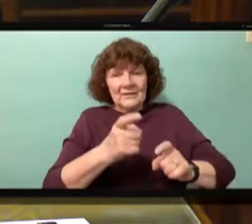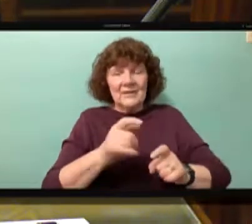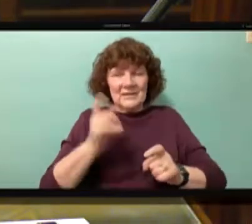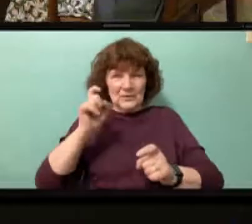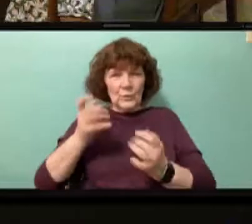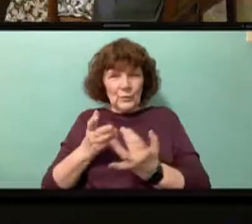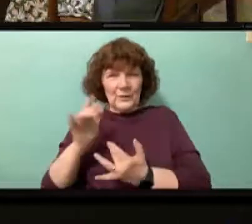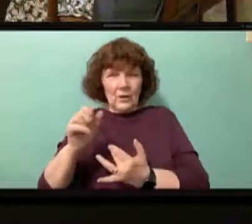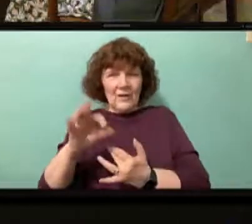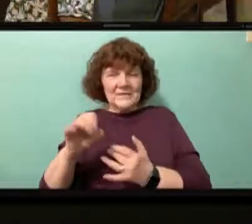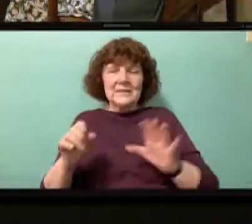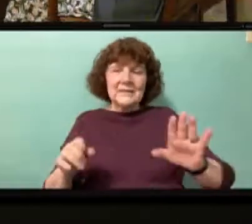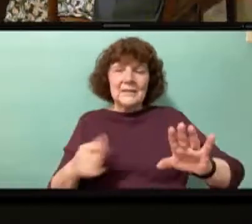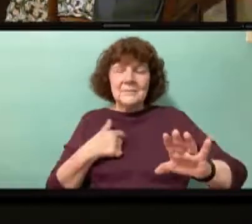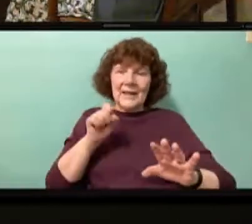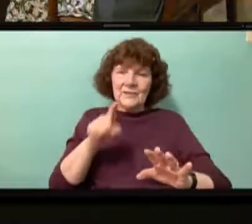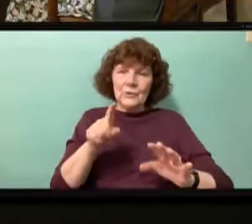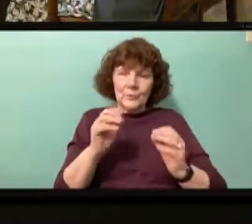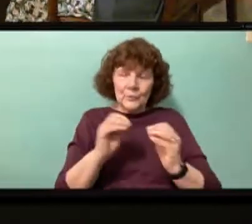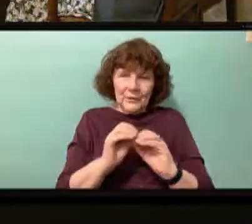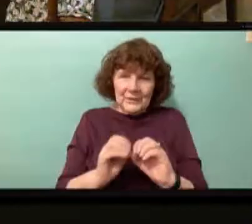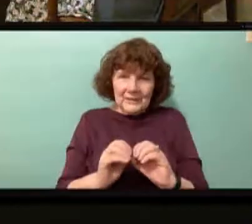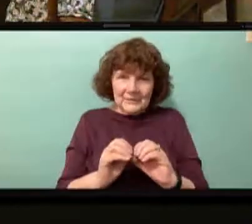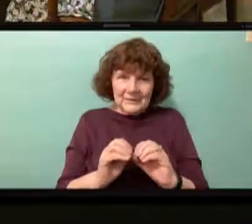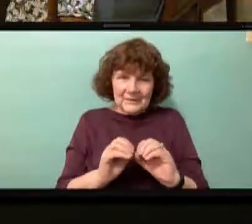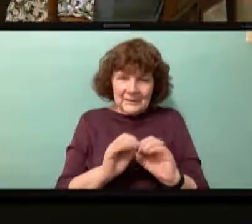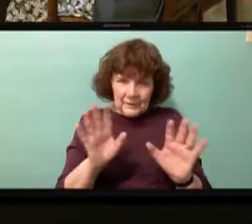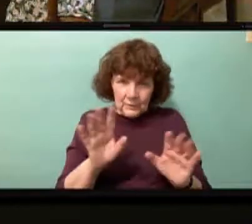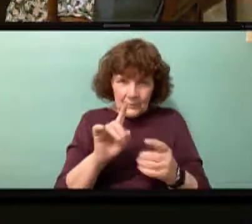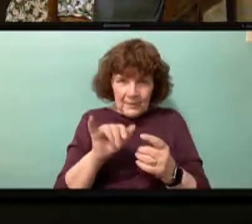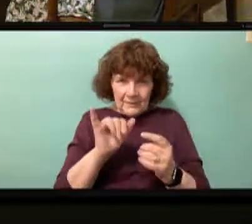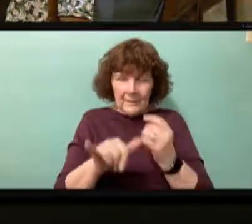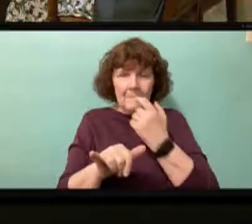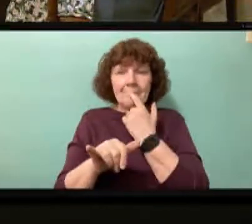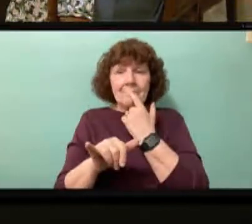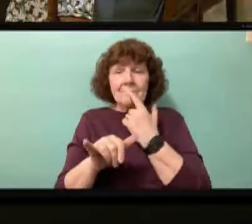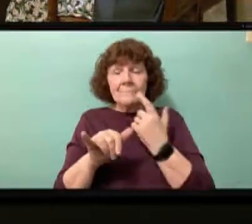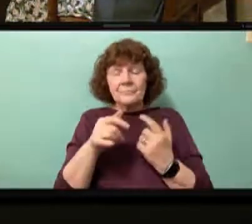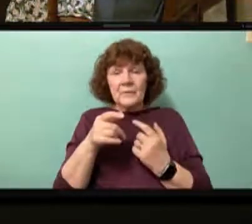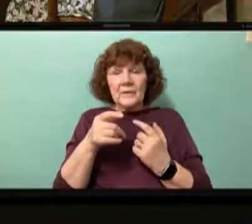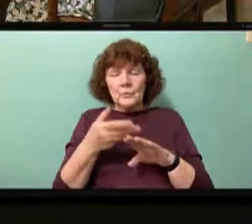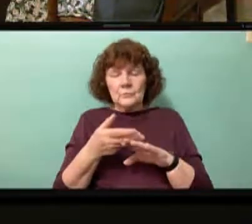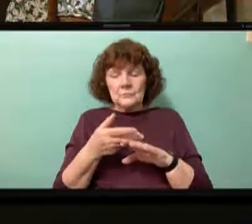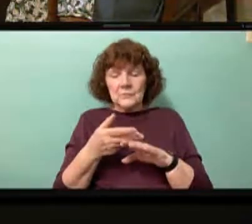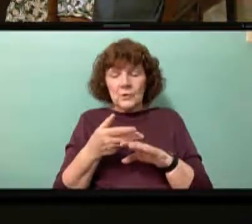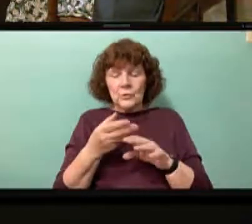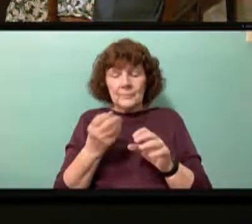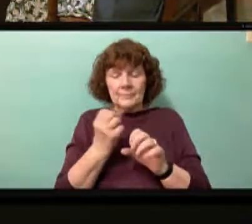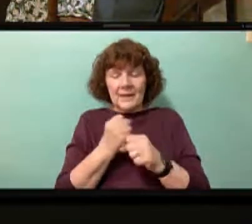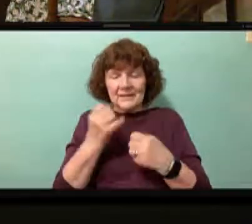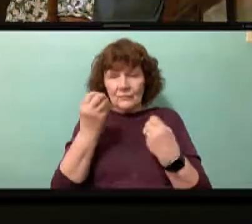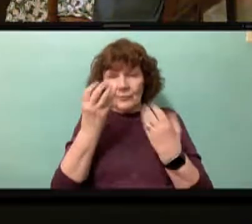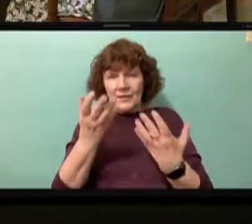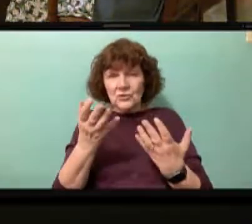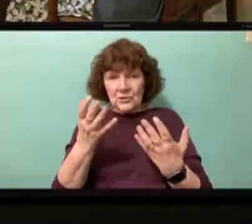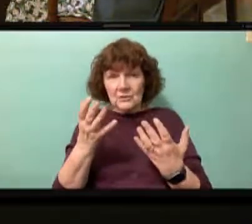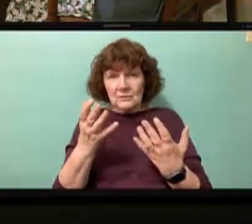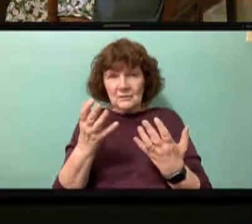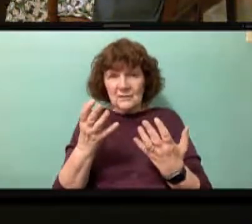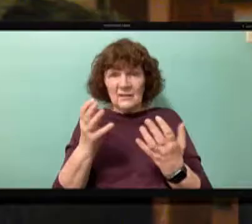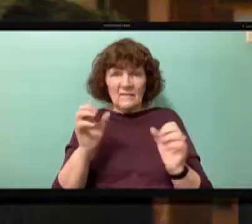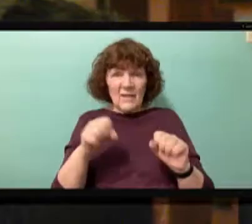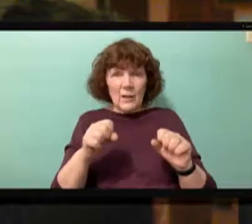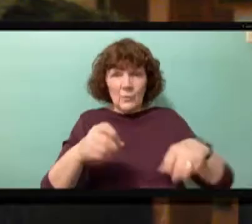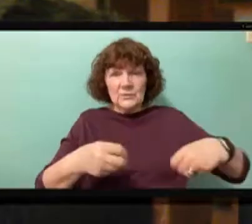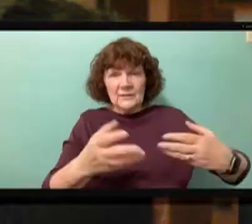To preemptively make the information available would require that the law department do a